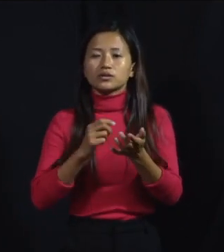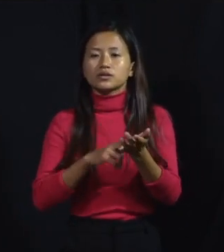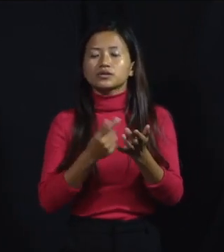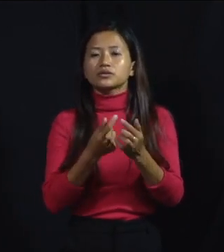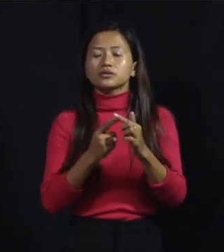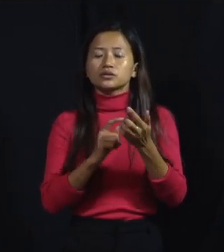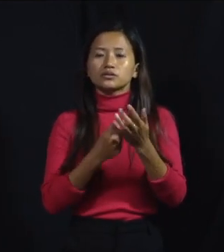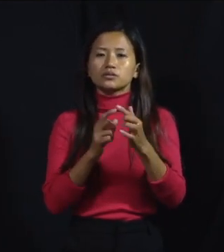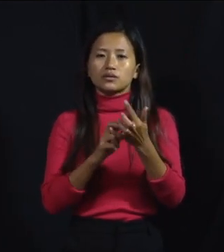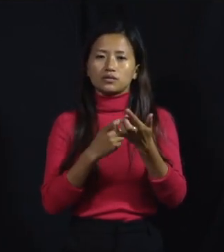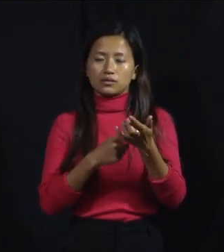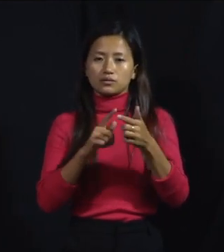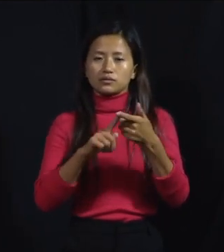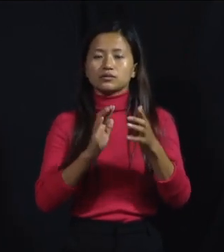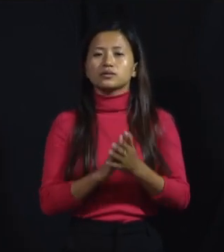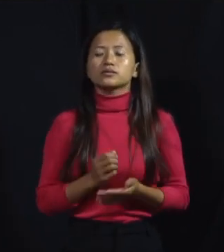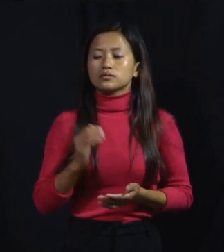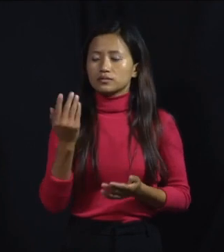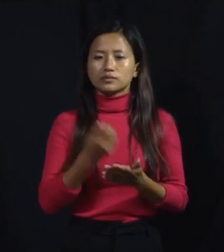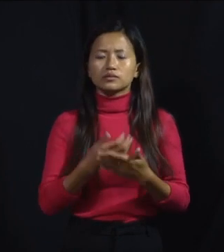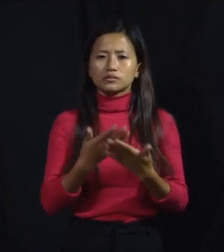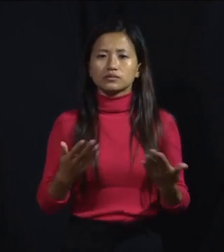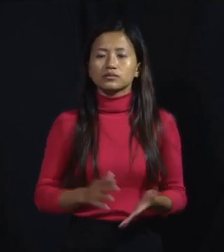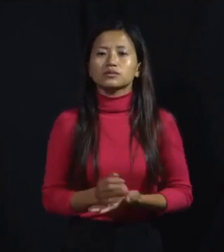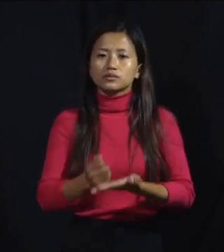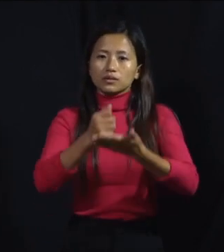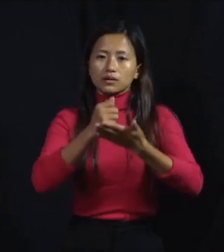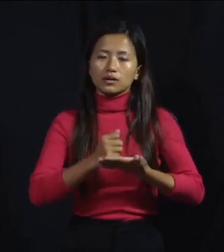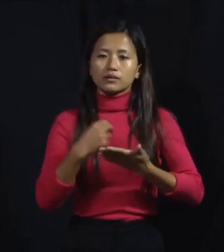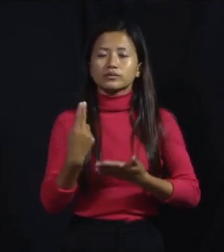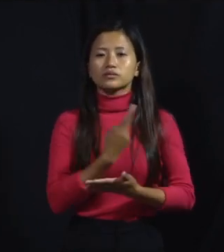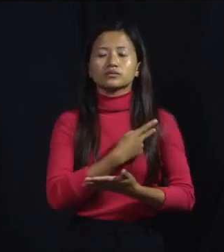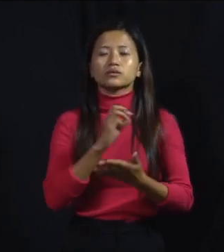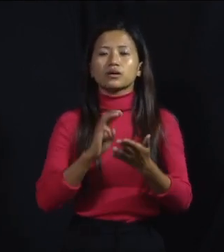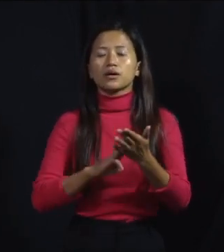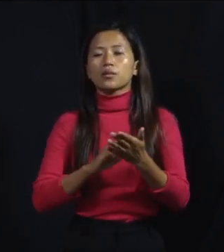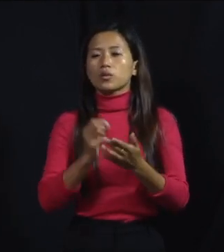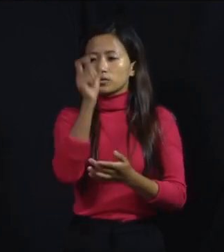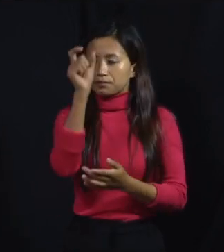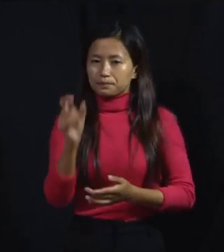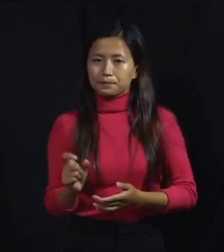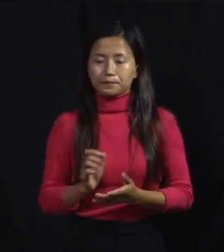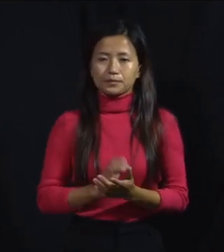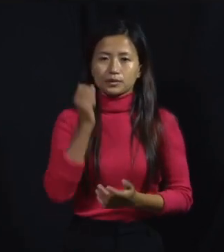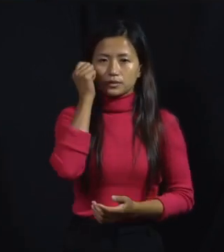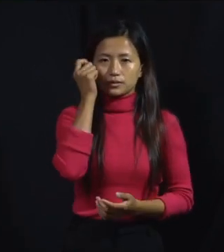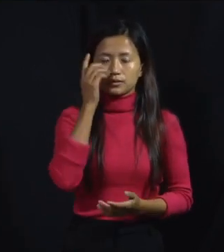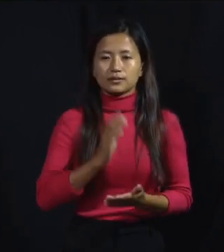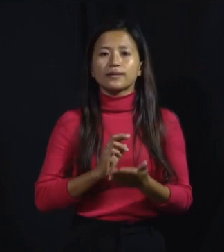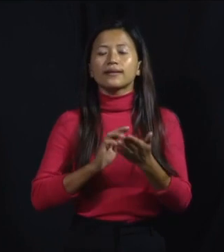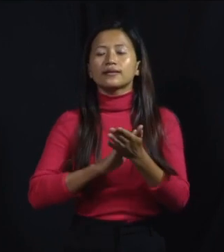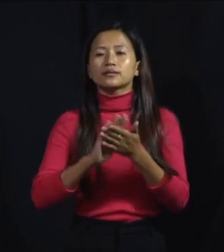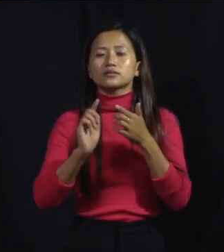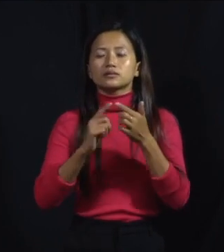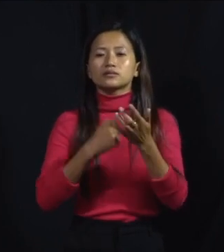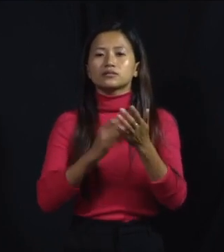means something which help us to mold as a person. Okay, so we can understand hereditary